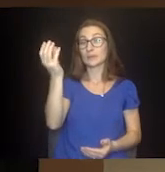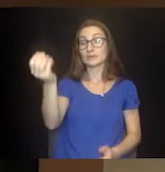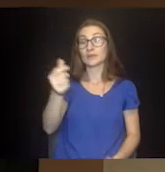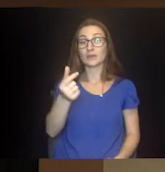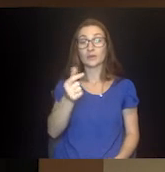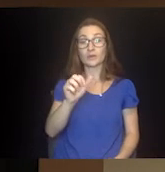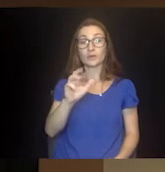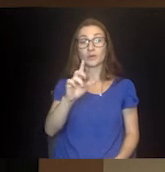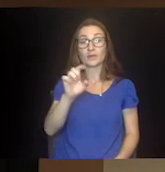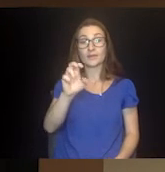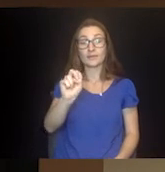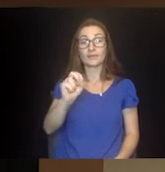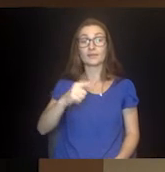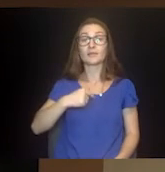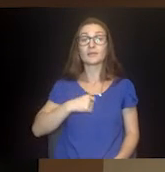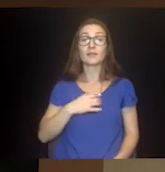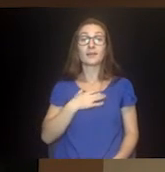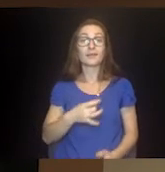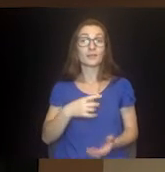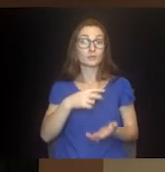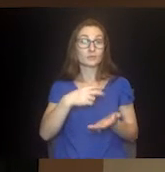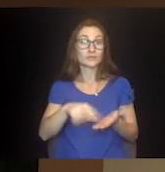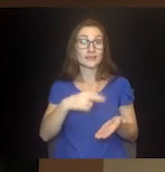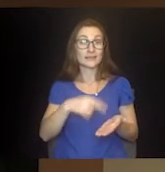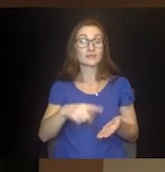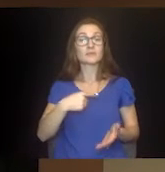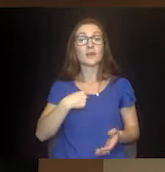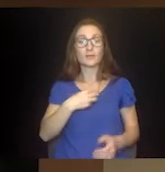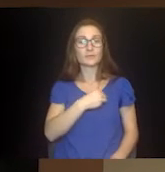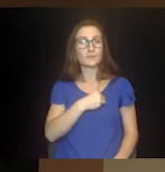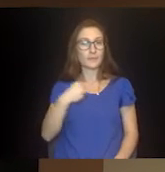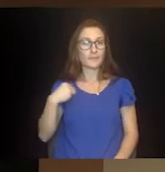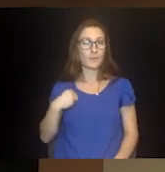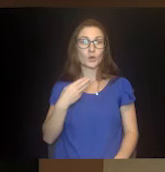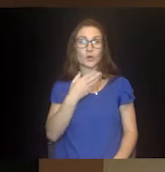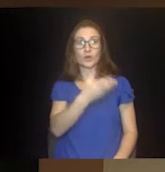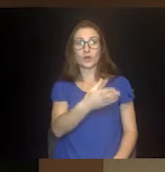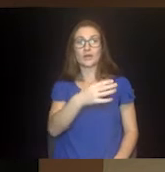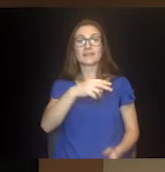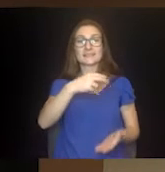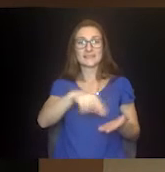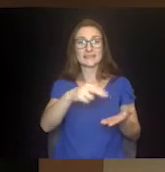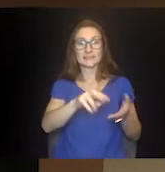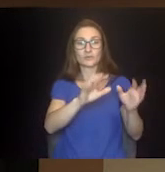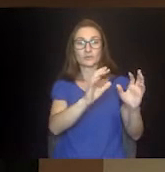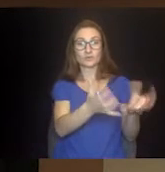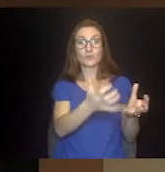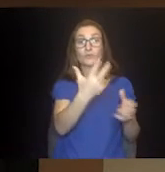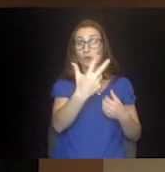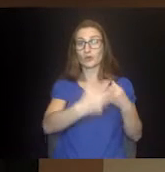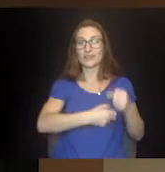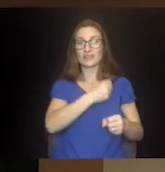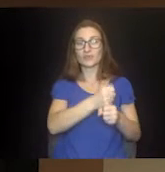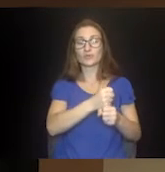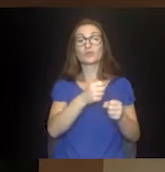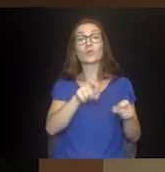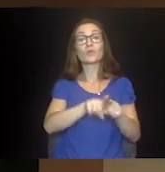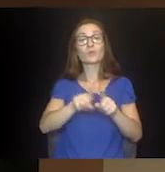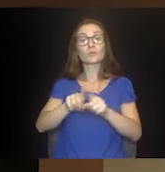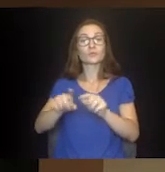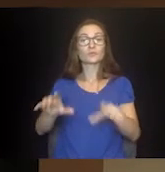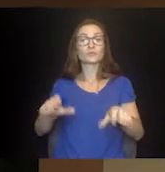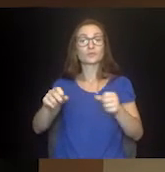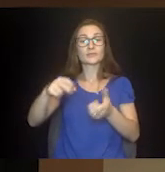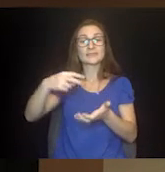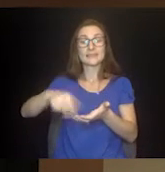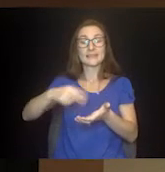garden. I love to dance. I was member of the tennis for 3 years, and I also took